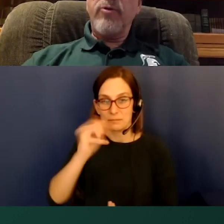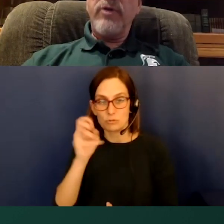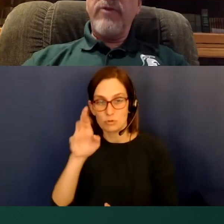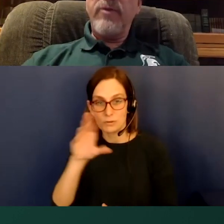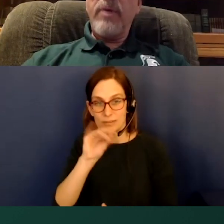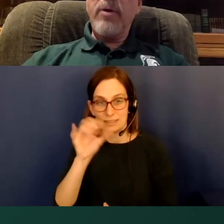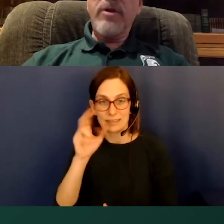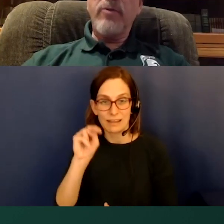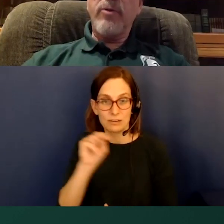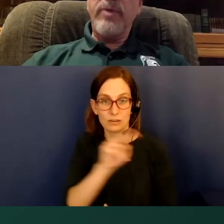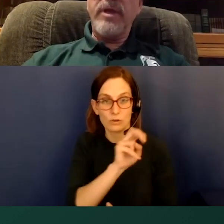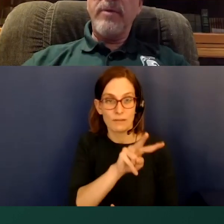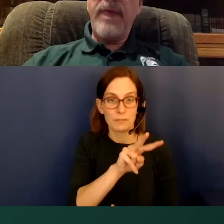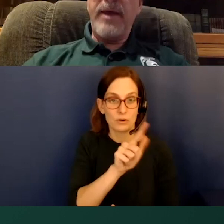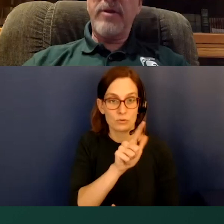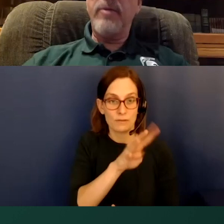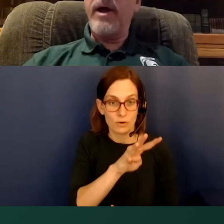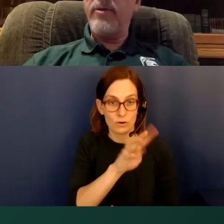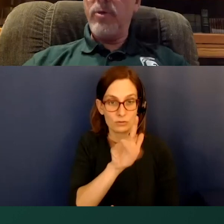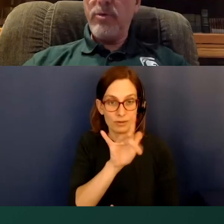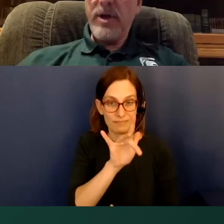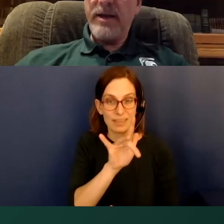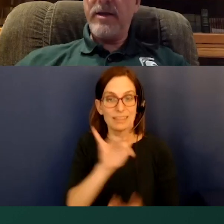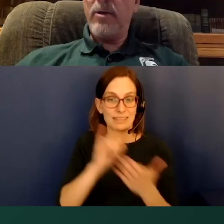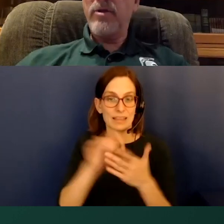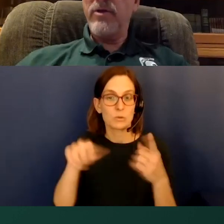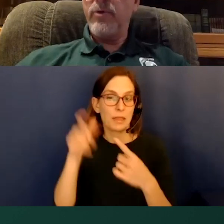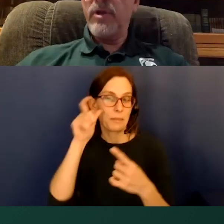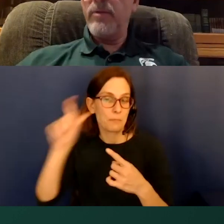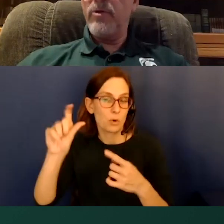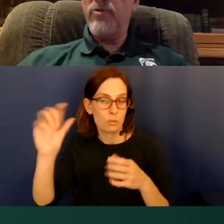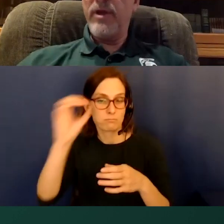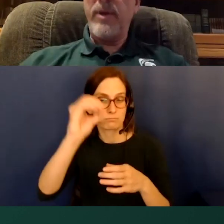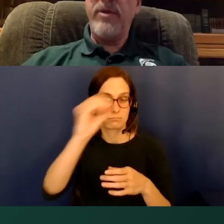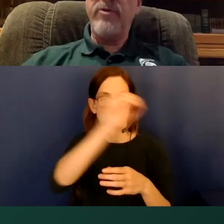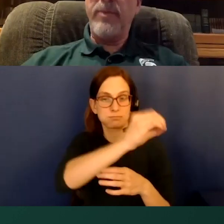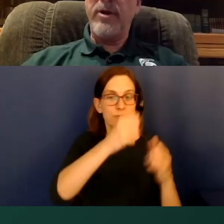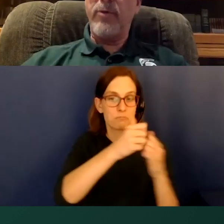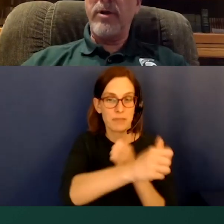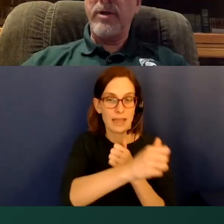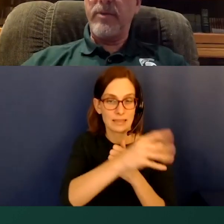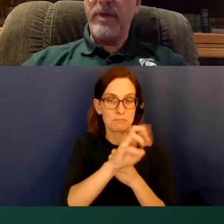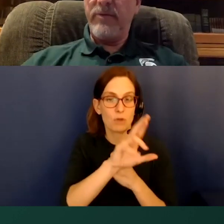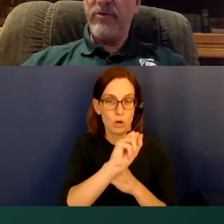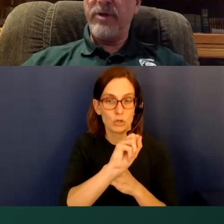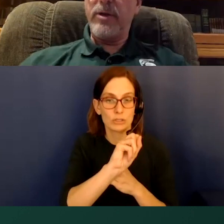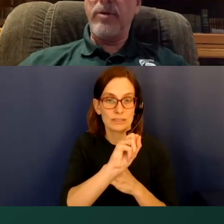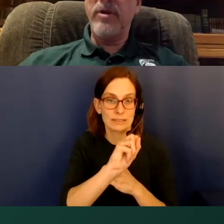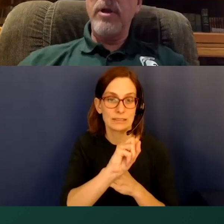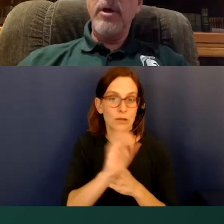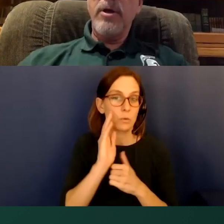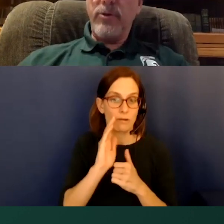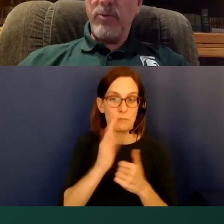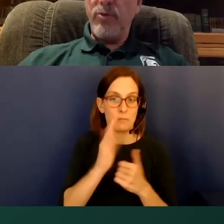24th, 25th, Mars will be passed by the moon, and it'll also give you a similar chance, maybe even a better one, because it'll be fairly